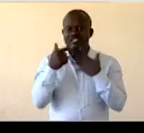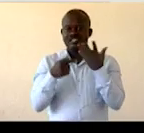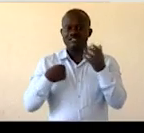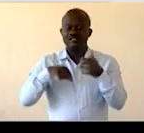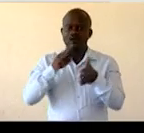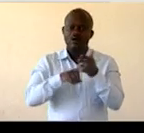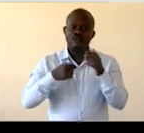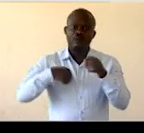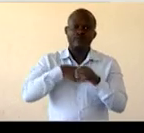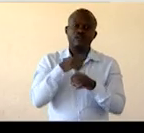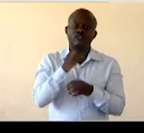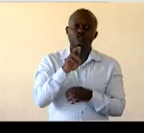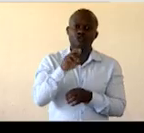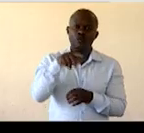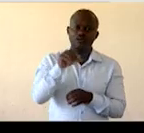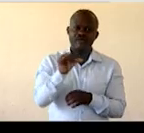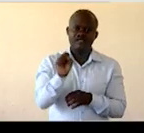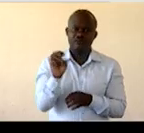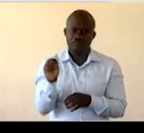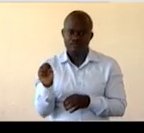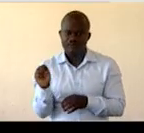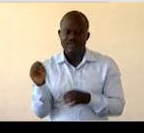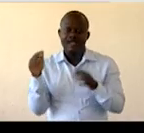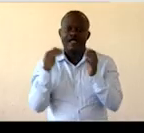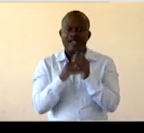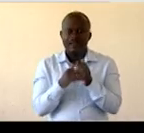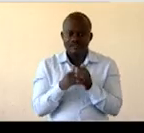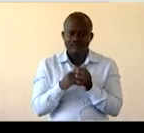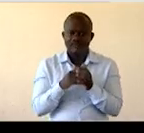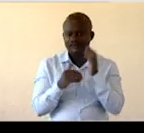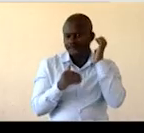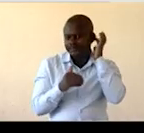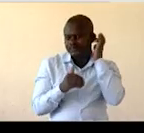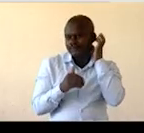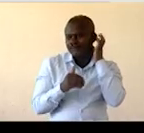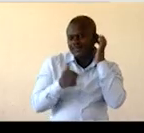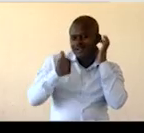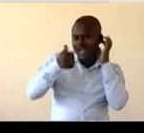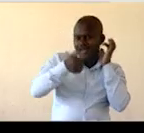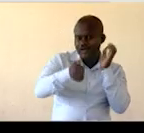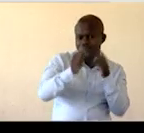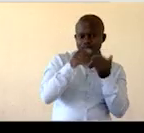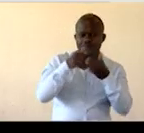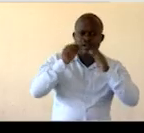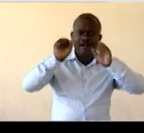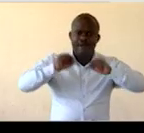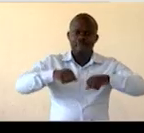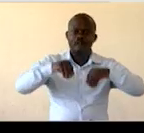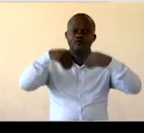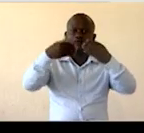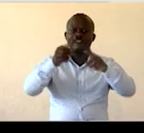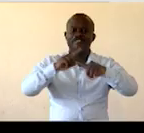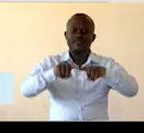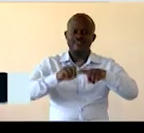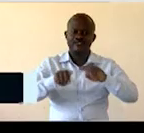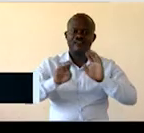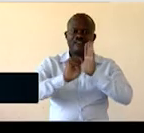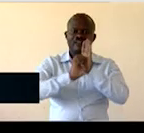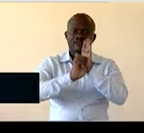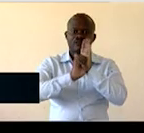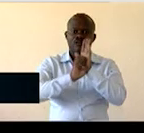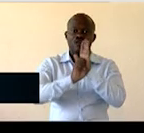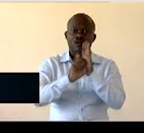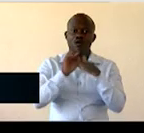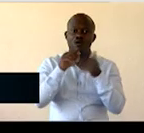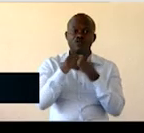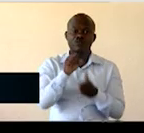call tropism. And are you able to give different examples of